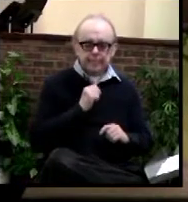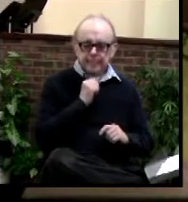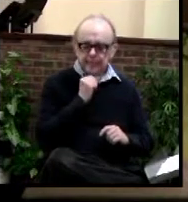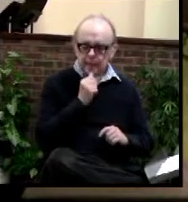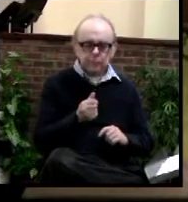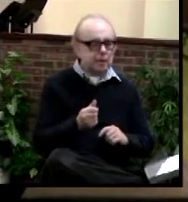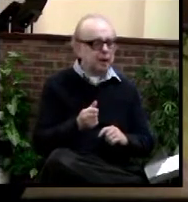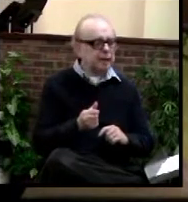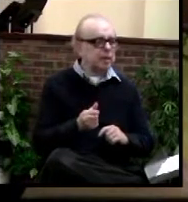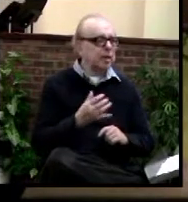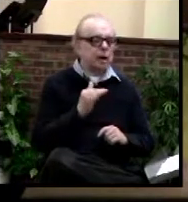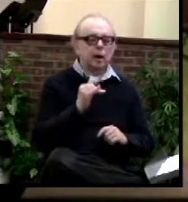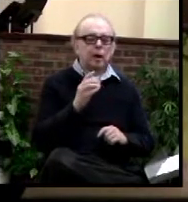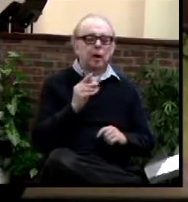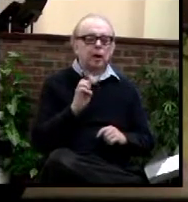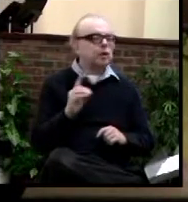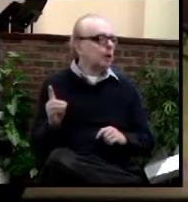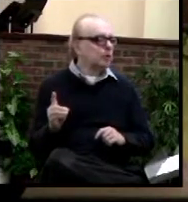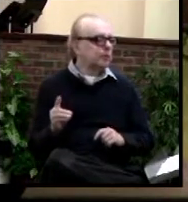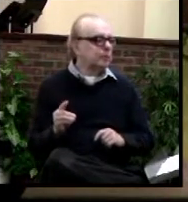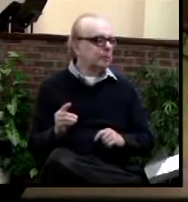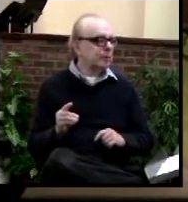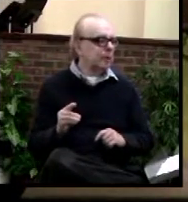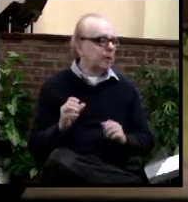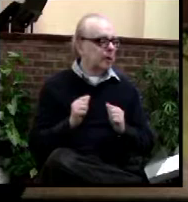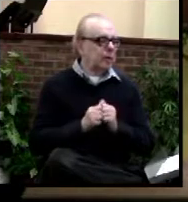yoked, okay, with